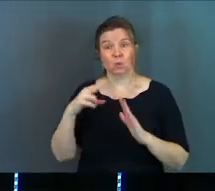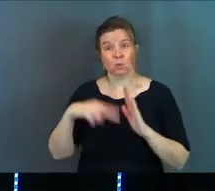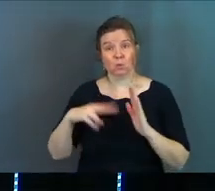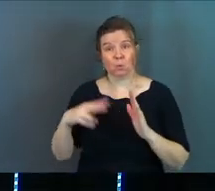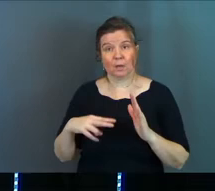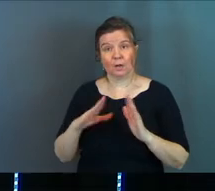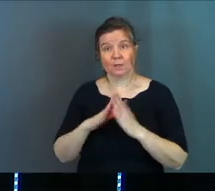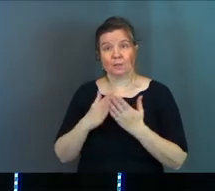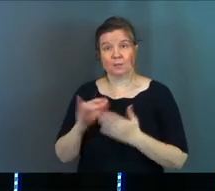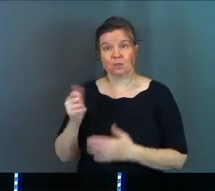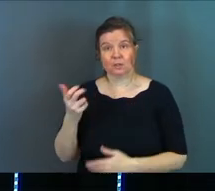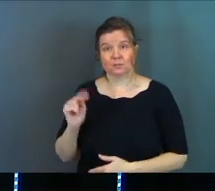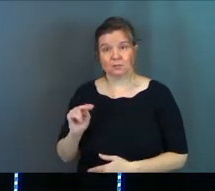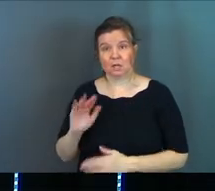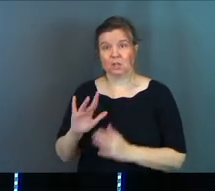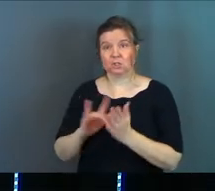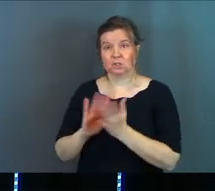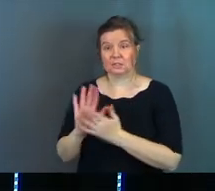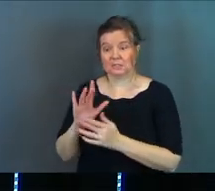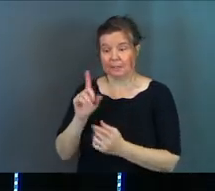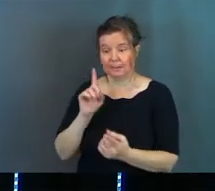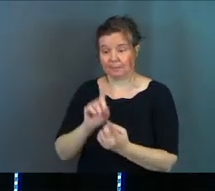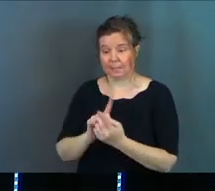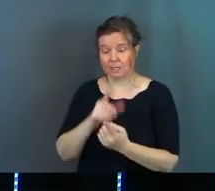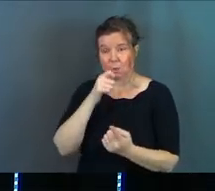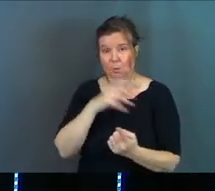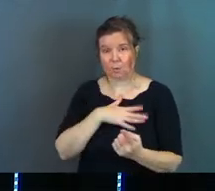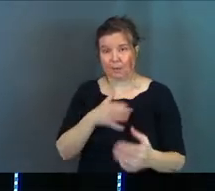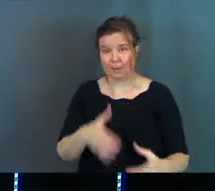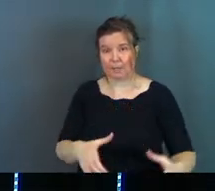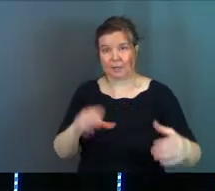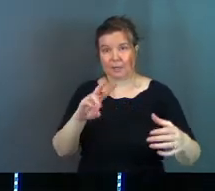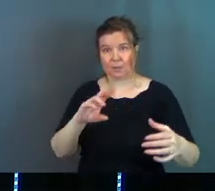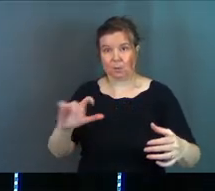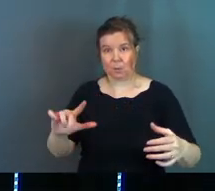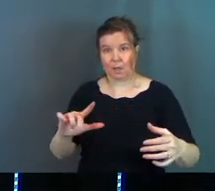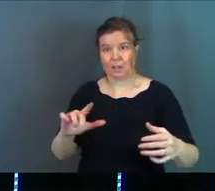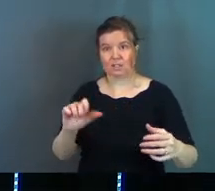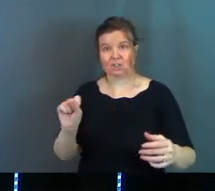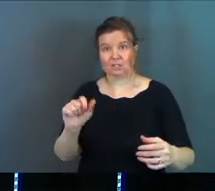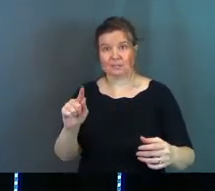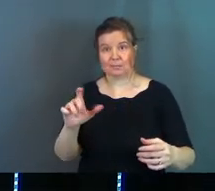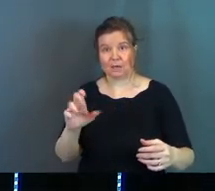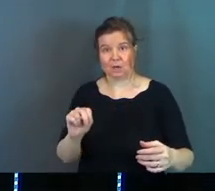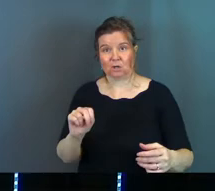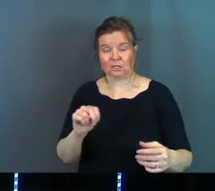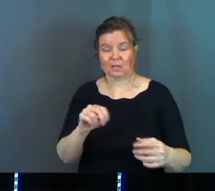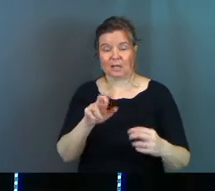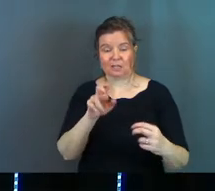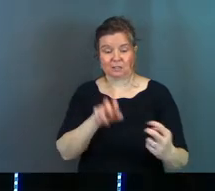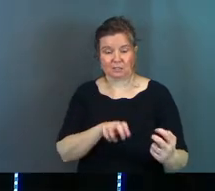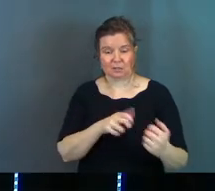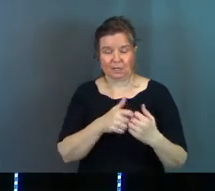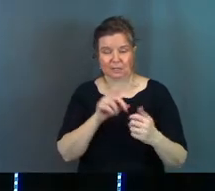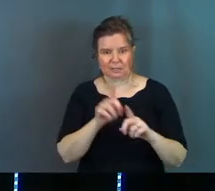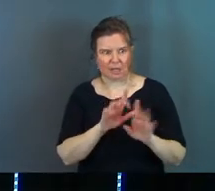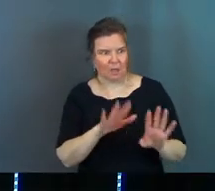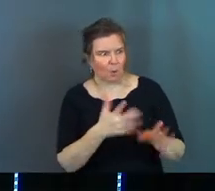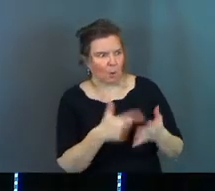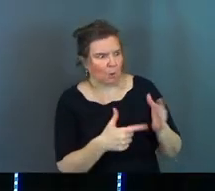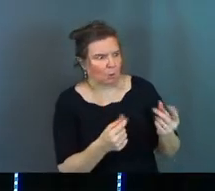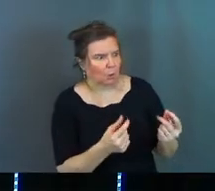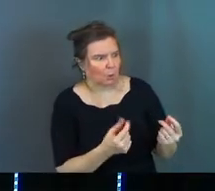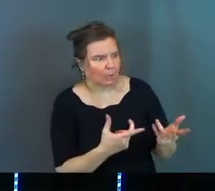read in the book of John, and Jesus meets with the woman at the well, and she's a Samaritan, and Jesus sits with her, and the disciples come up and they're like, "Jesus, what are you